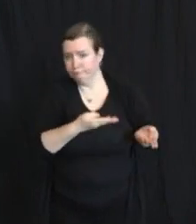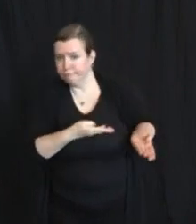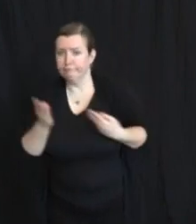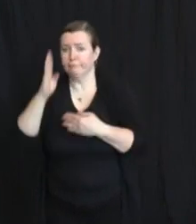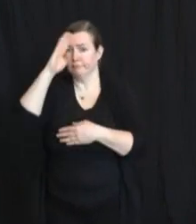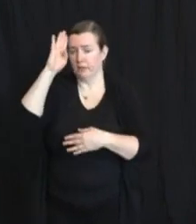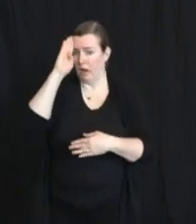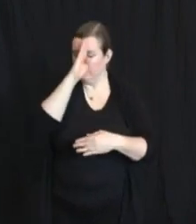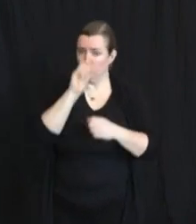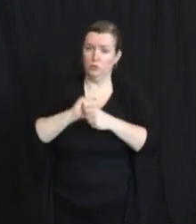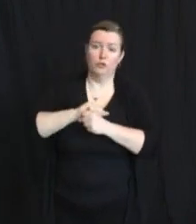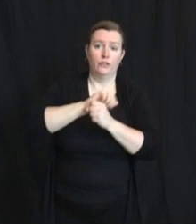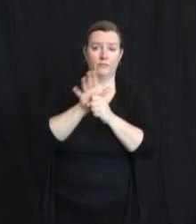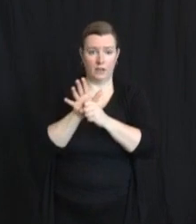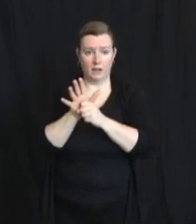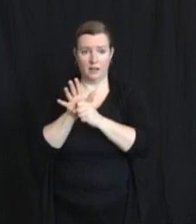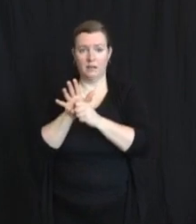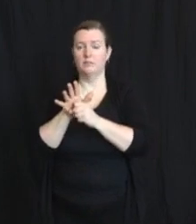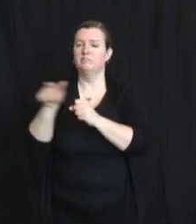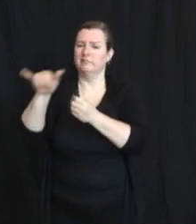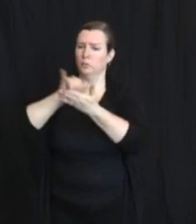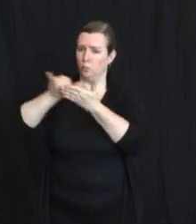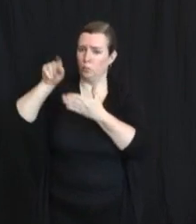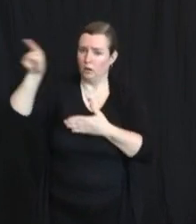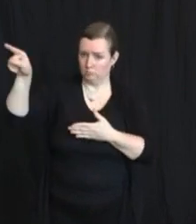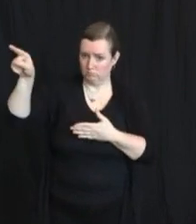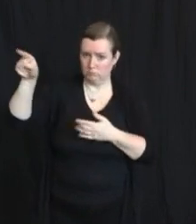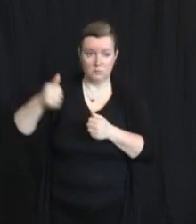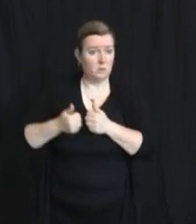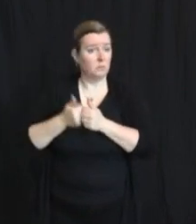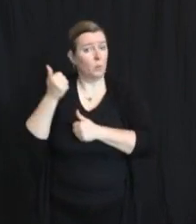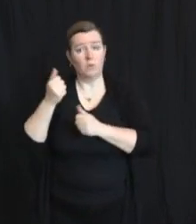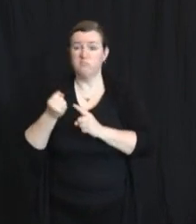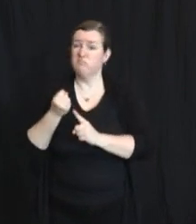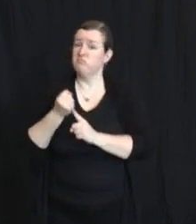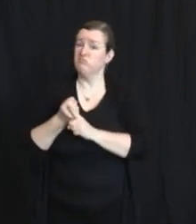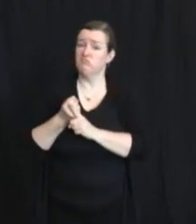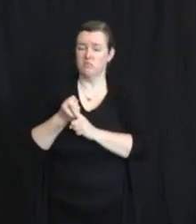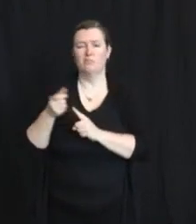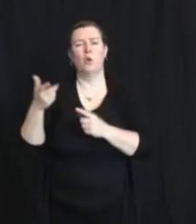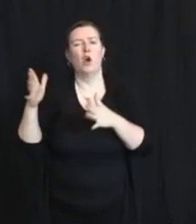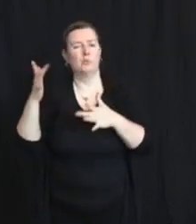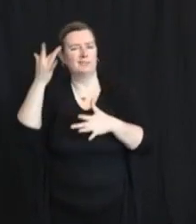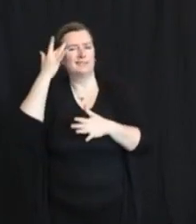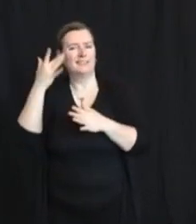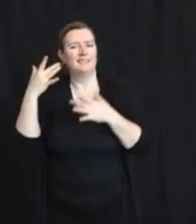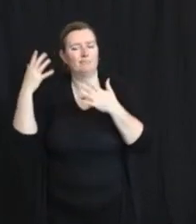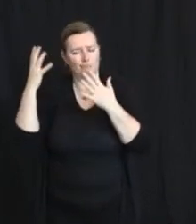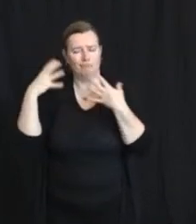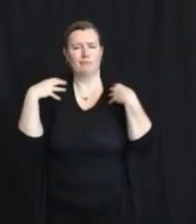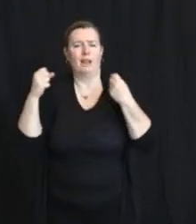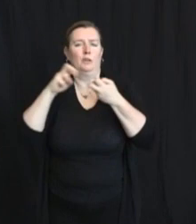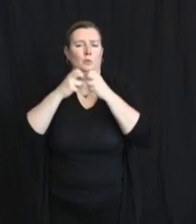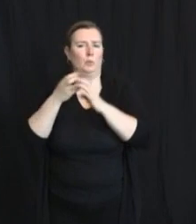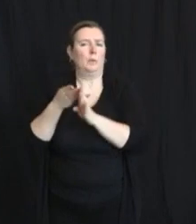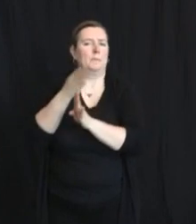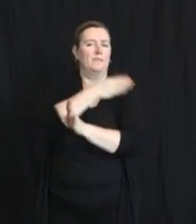COVID-19 in New York. The most common comorbidities among these individuals were